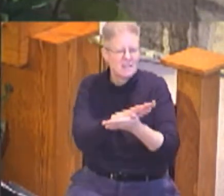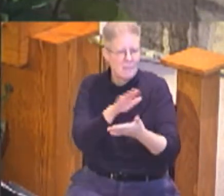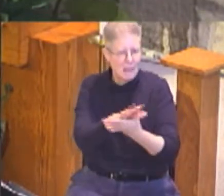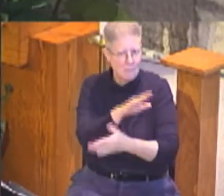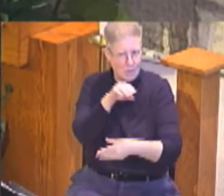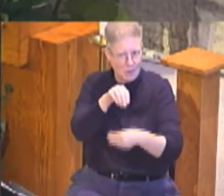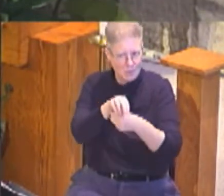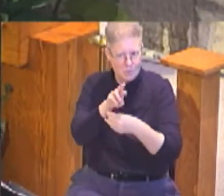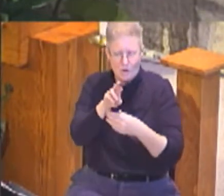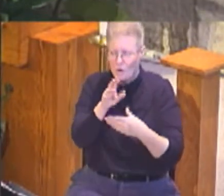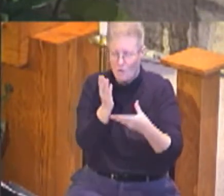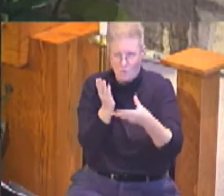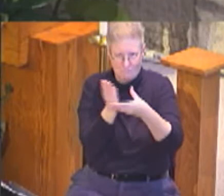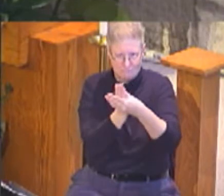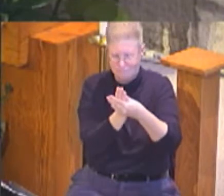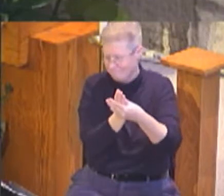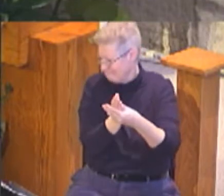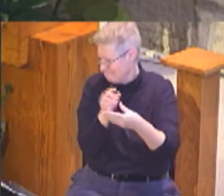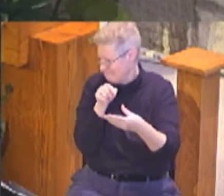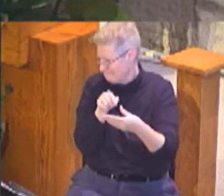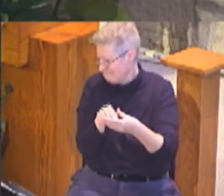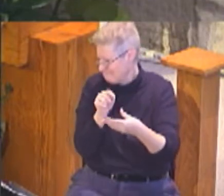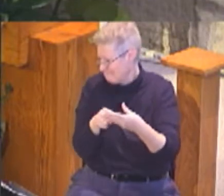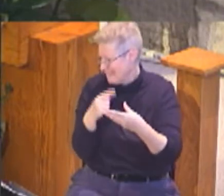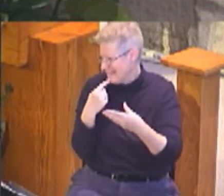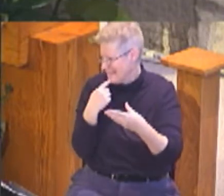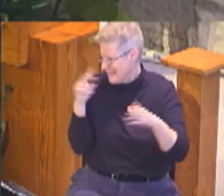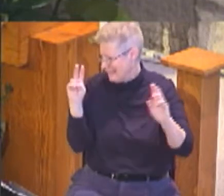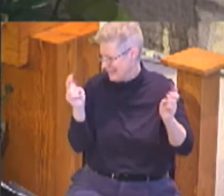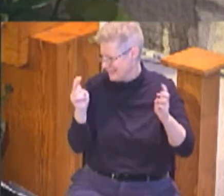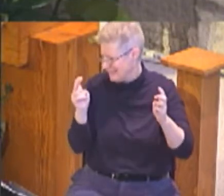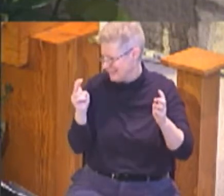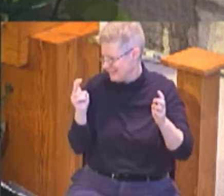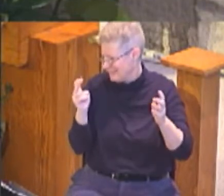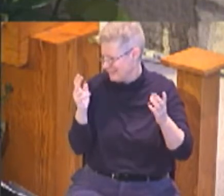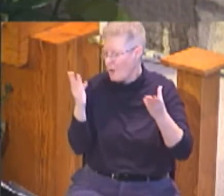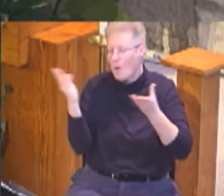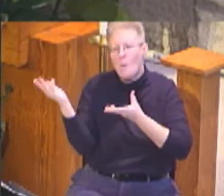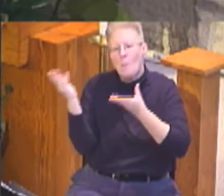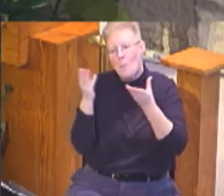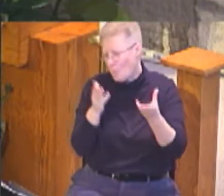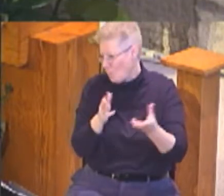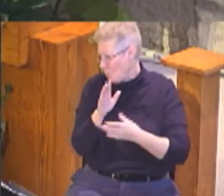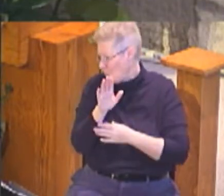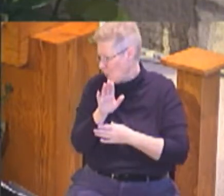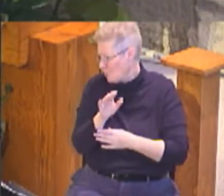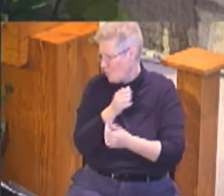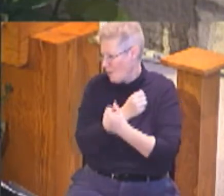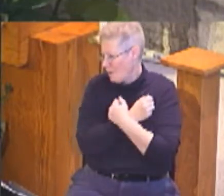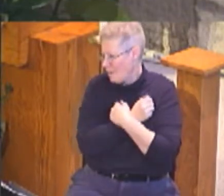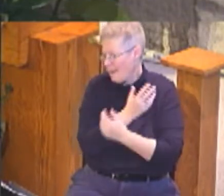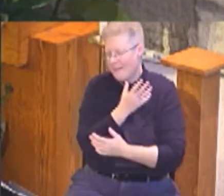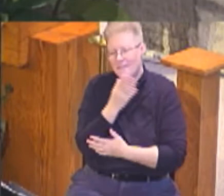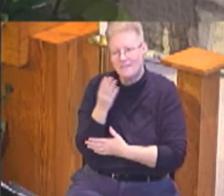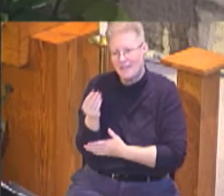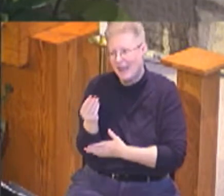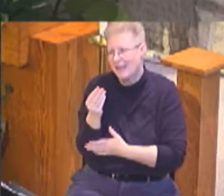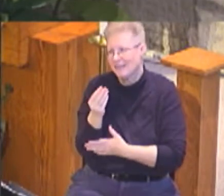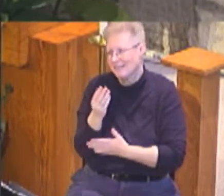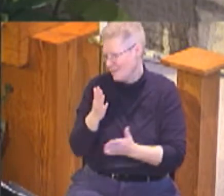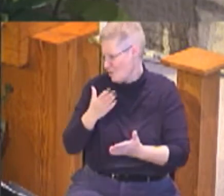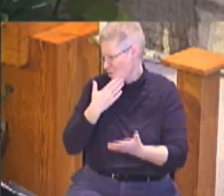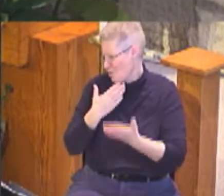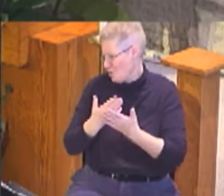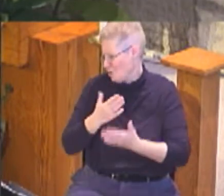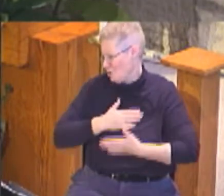Pat, and you can jot a note to him, he's currently on medical leave. Just leave your message in the basket on the table in the garden